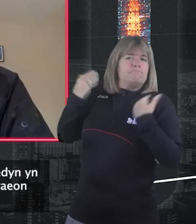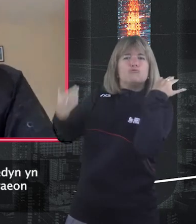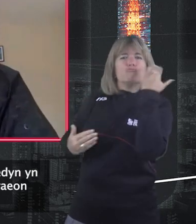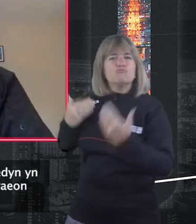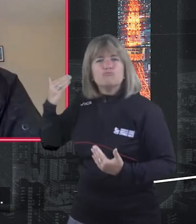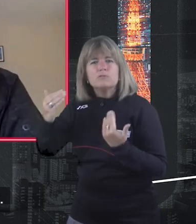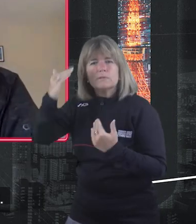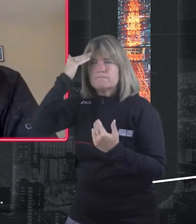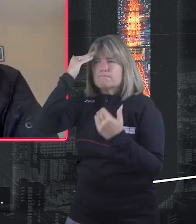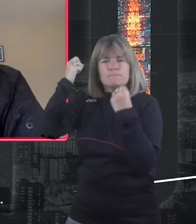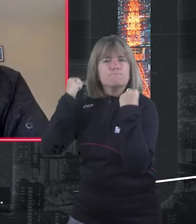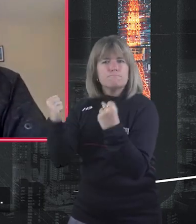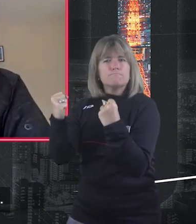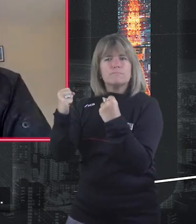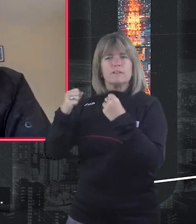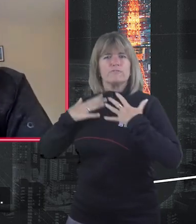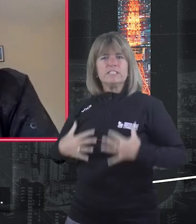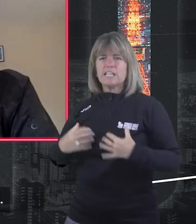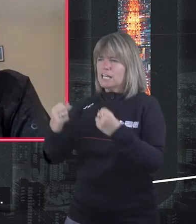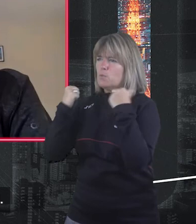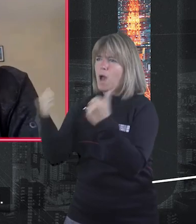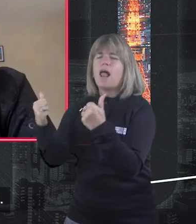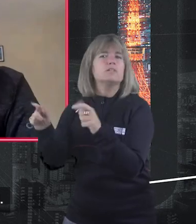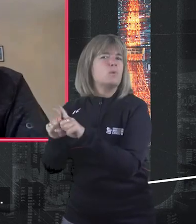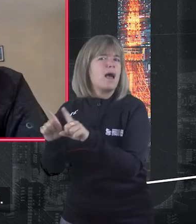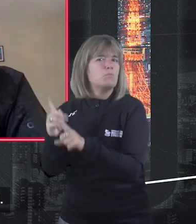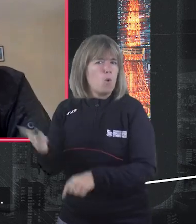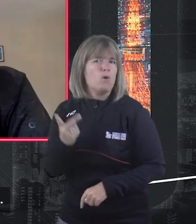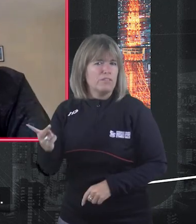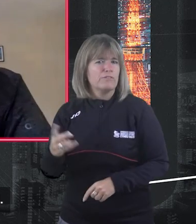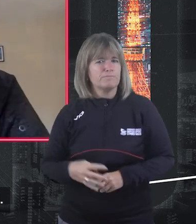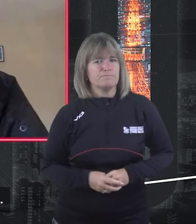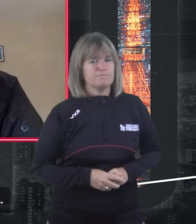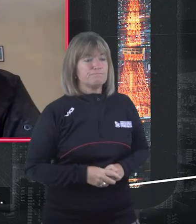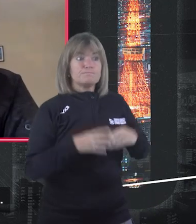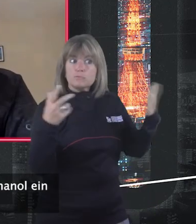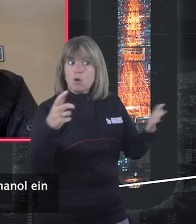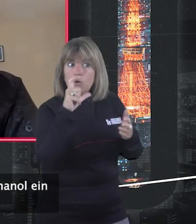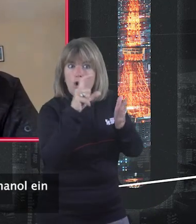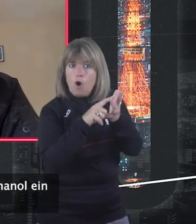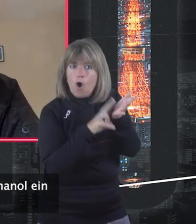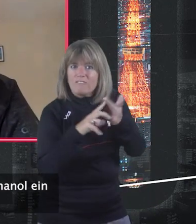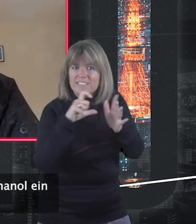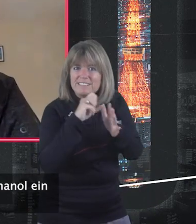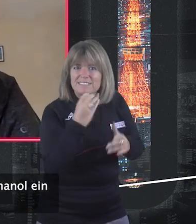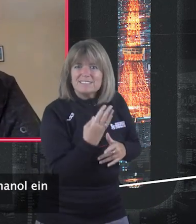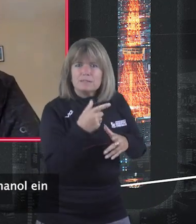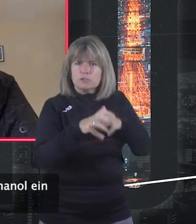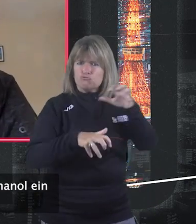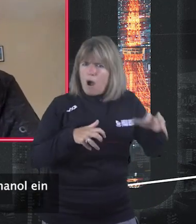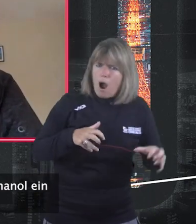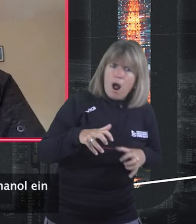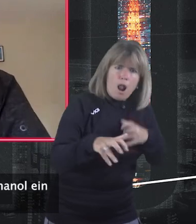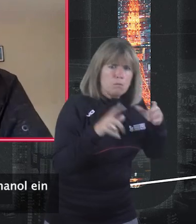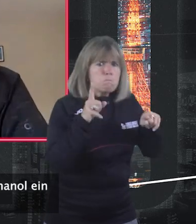really helped me. I think you have to be mentally strong and mentally physically as well. So COVID's been